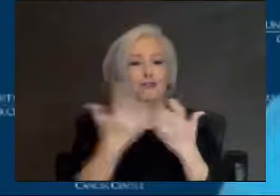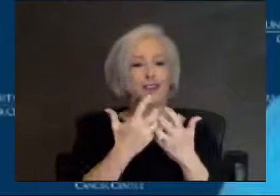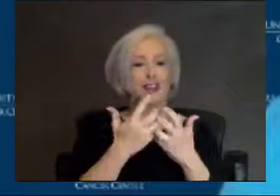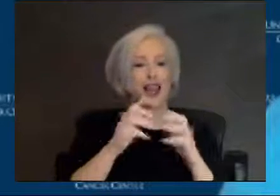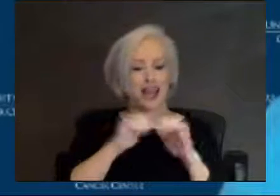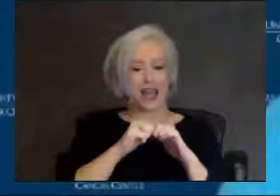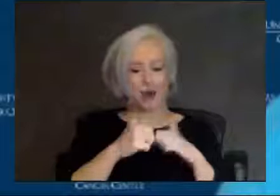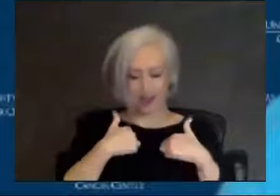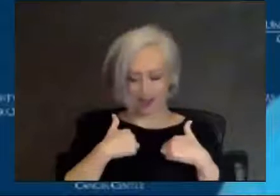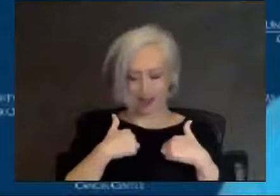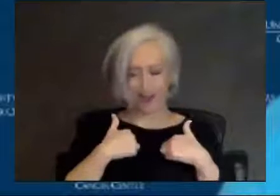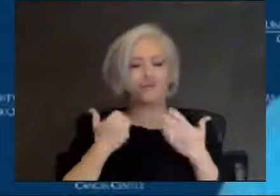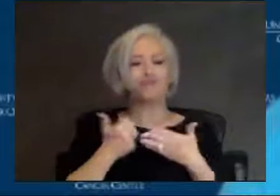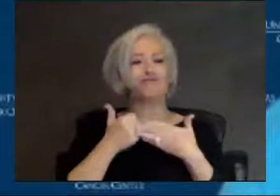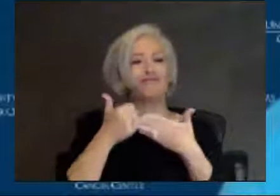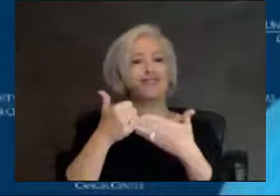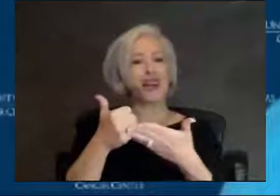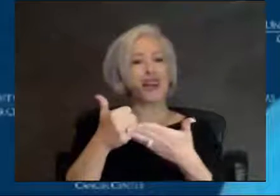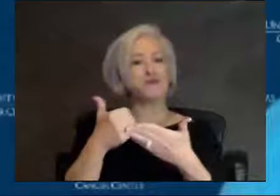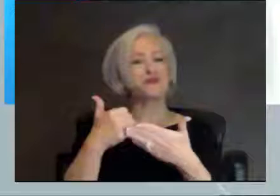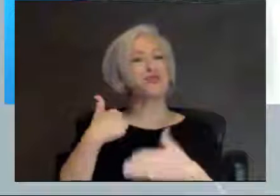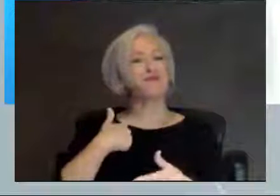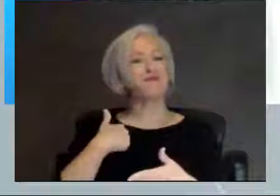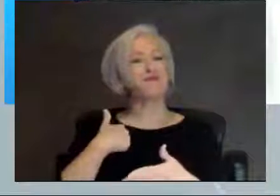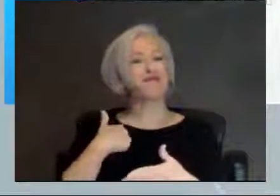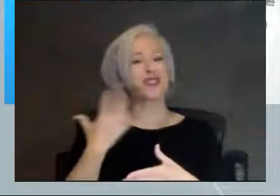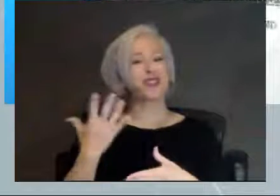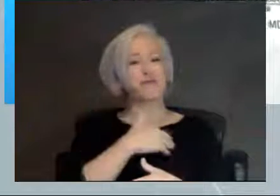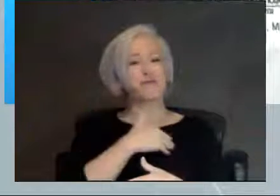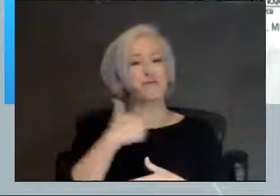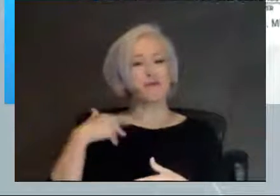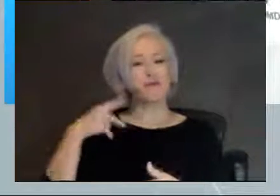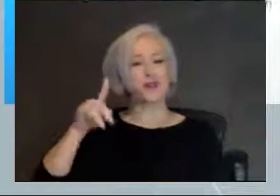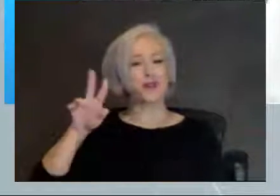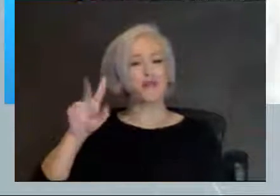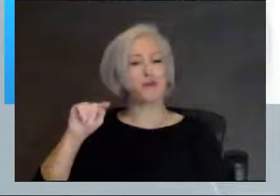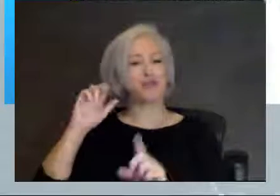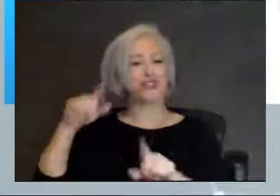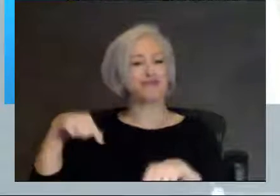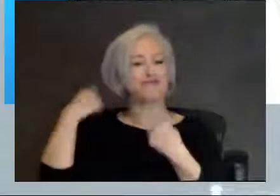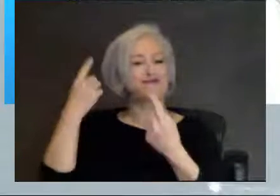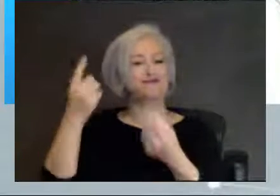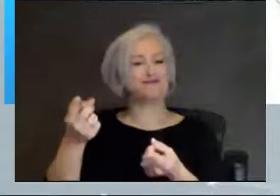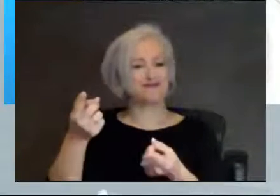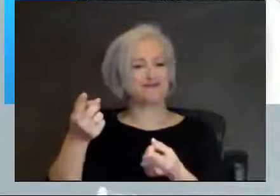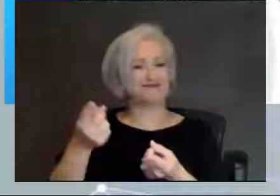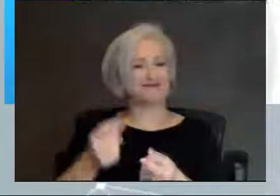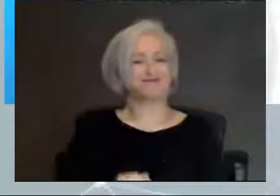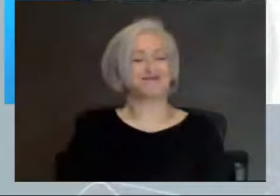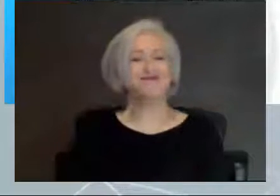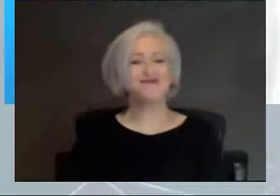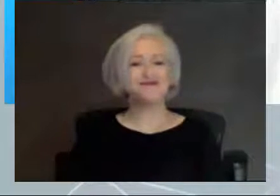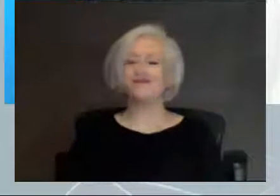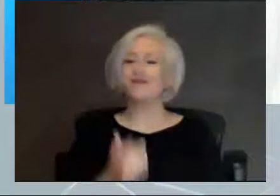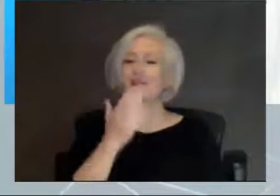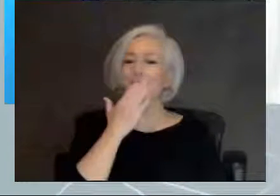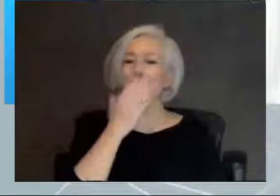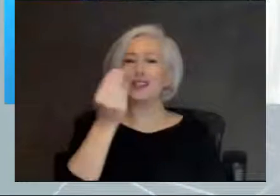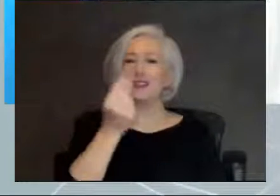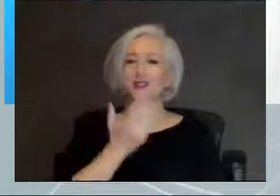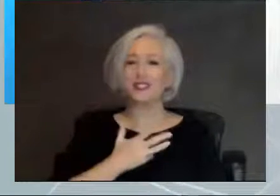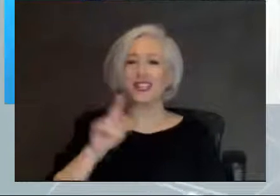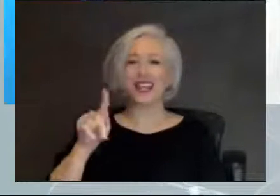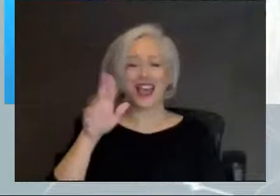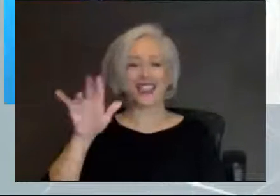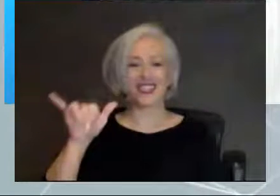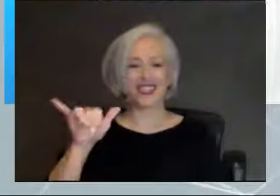a happy member of Pivot ever since. Well, very good. Well, thank you so much for sharing that story, Kathy. As